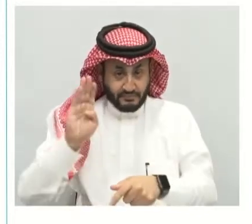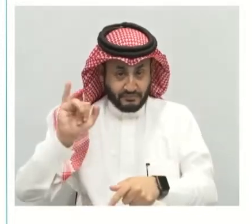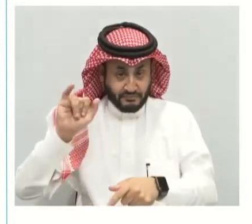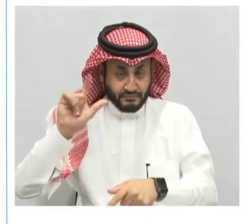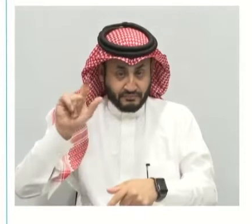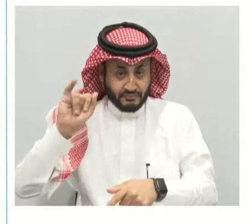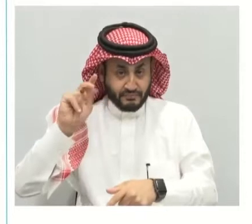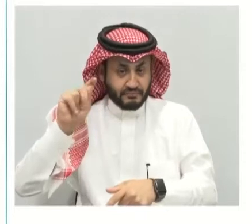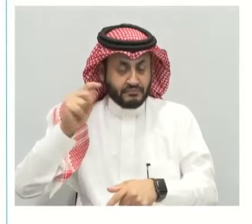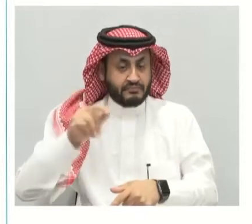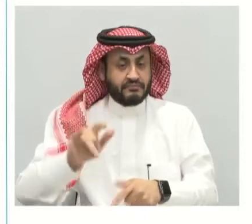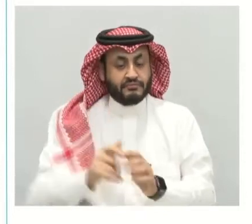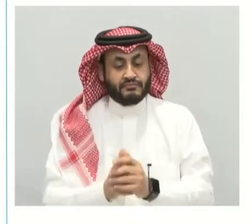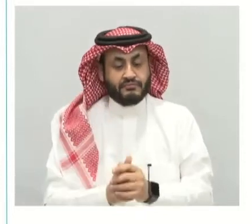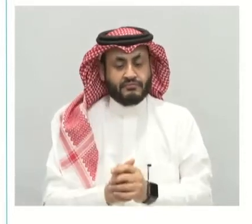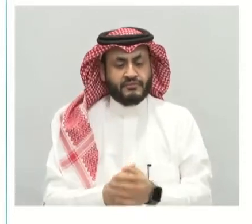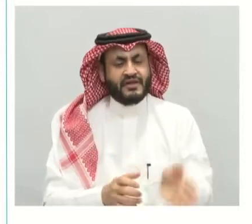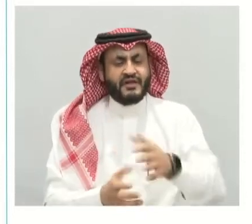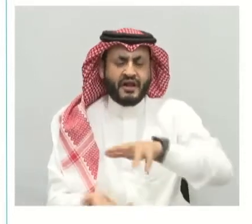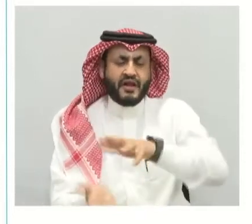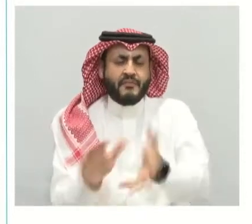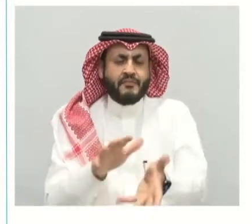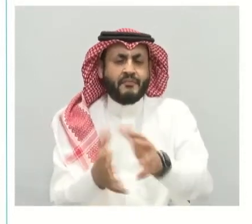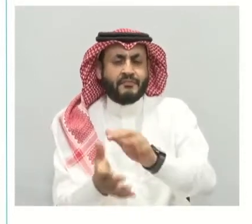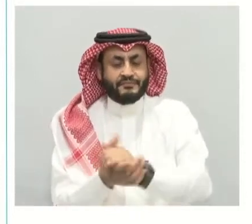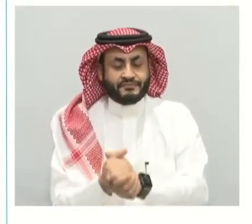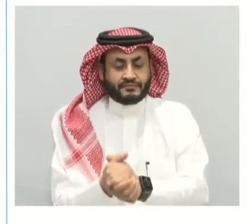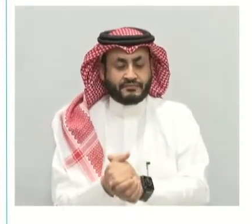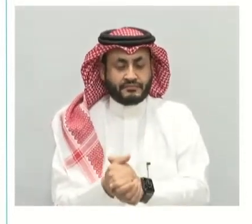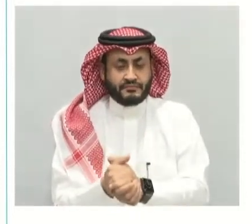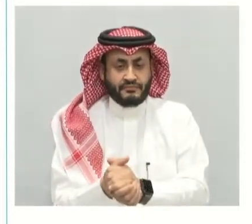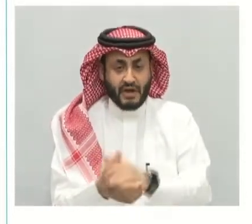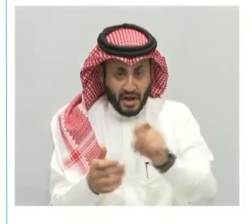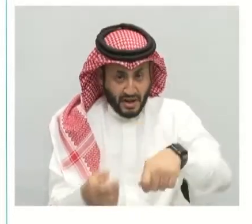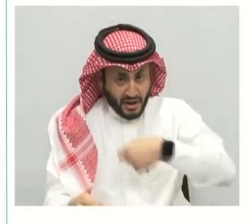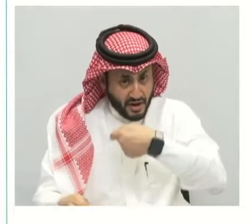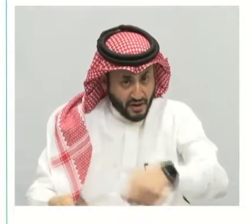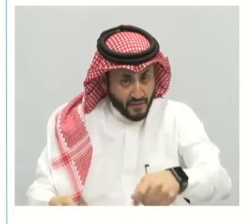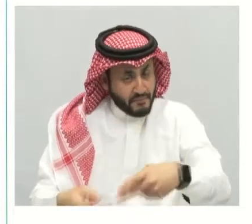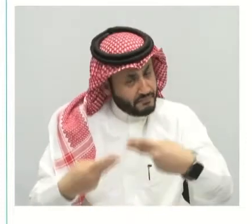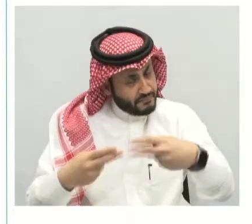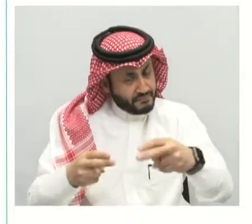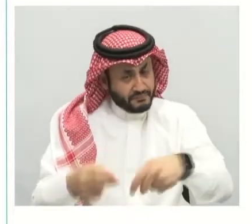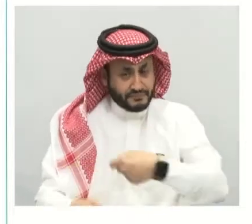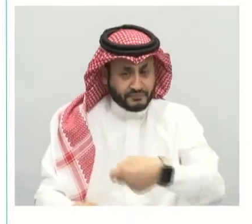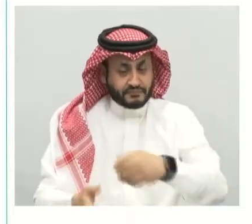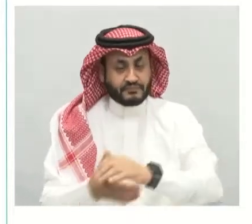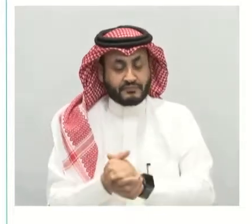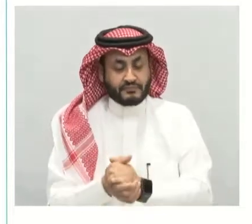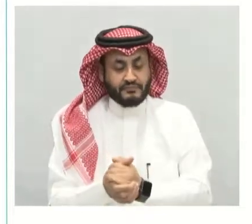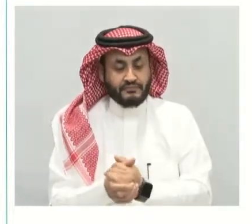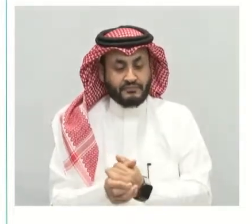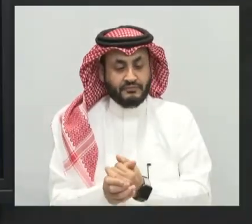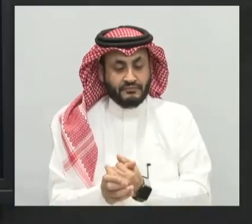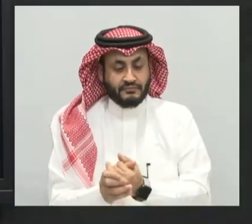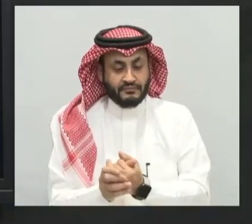ability. And also for possibility, you can play golf at the resort. You can play golf at the